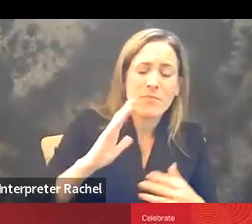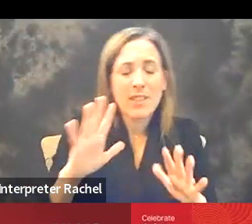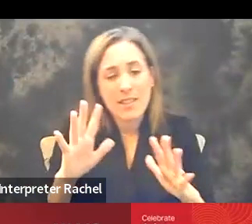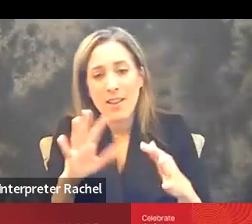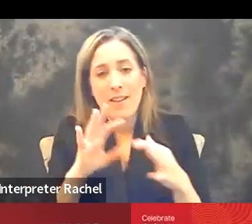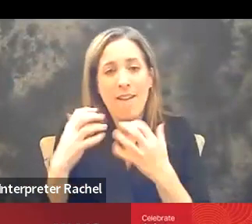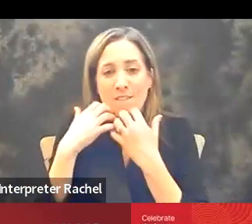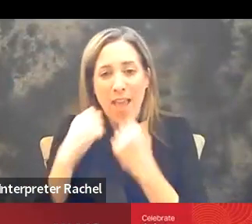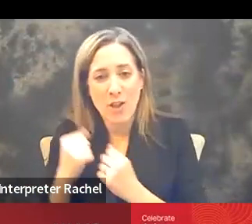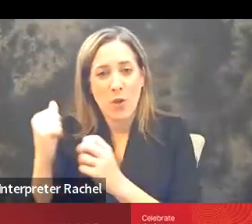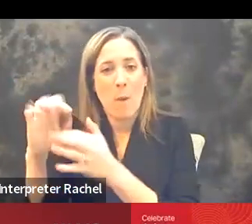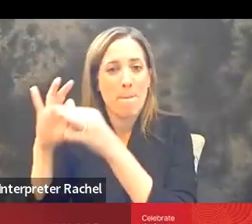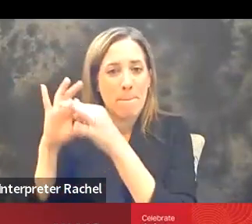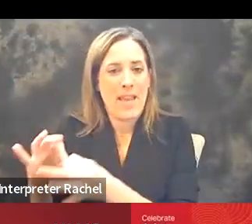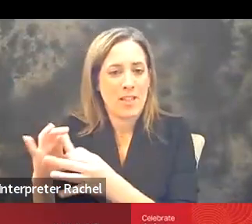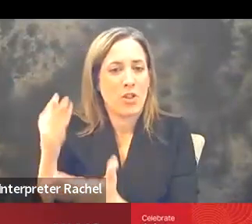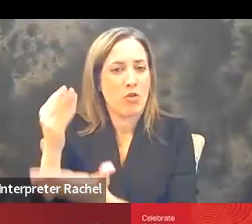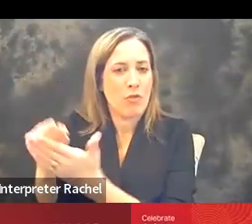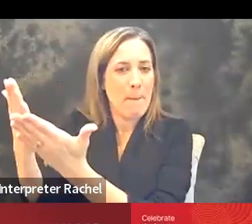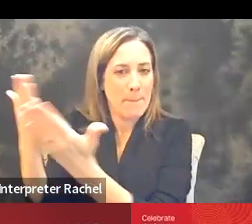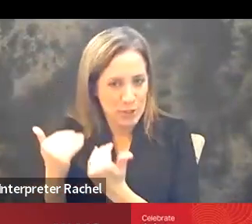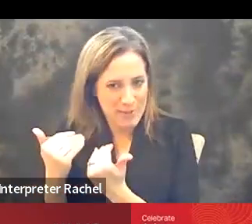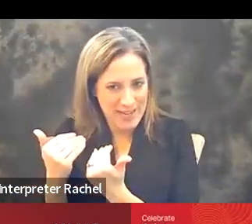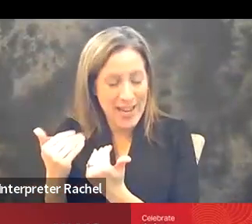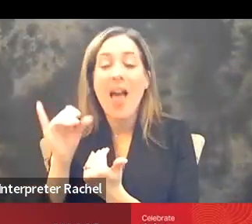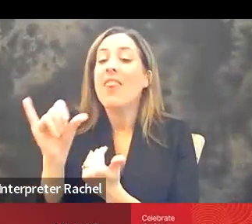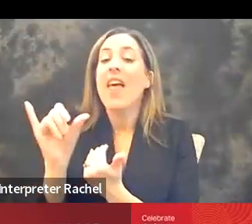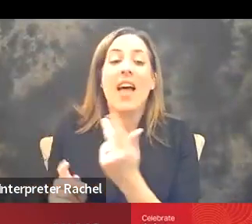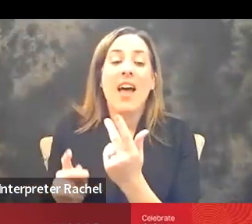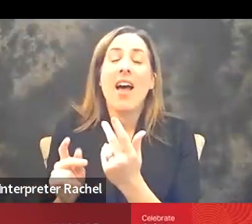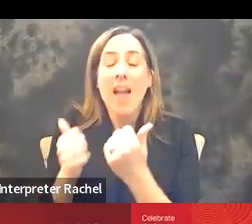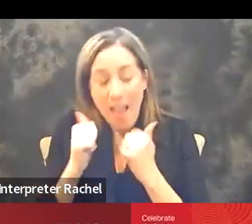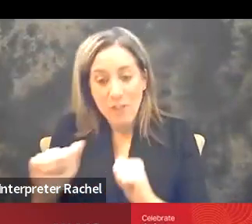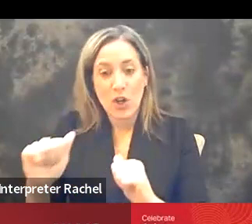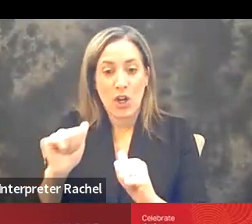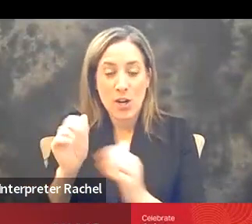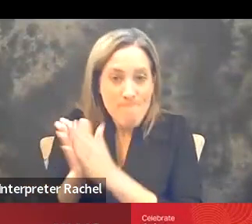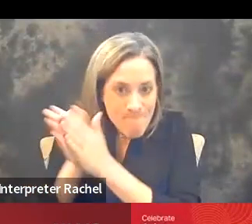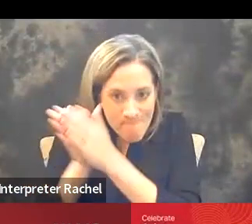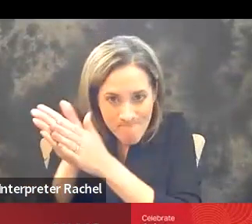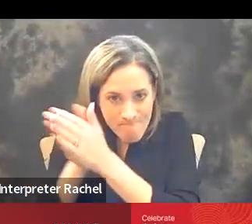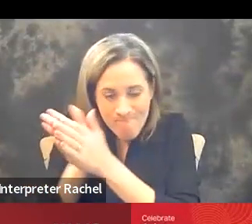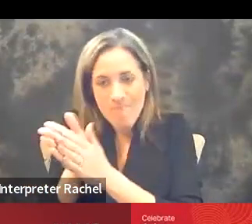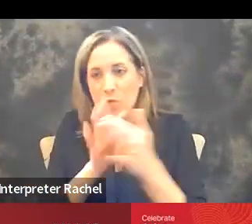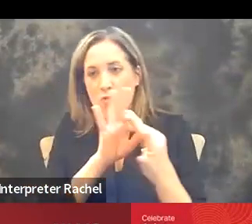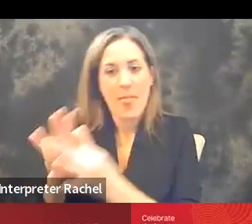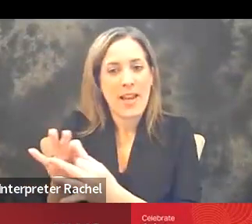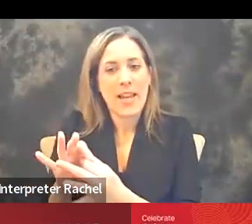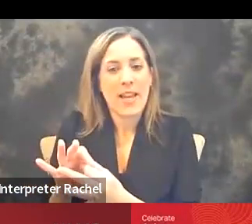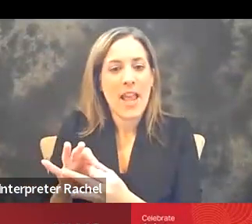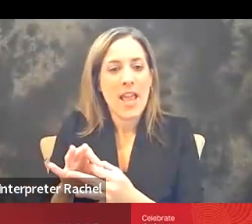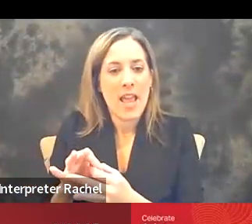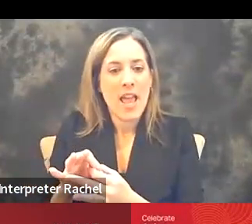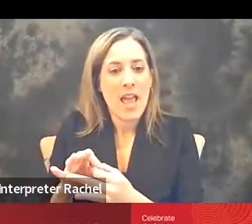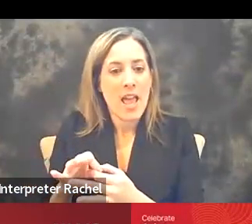value-based reimbursement. And so there is a lot of effort and incentivizing going on with regard to keeping